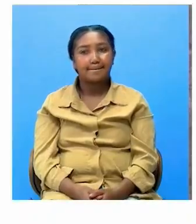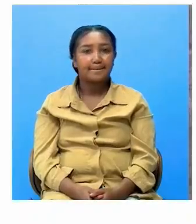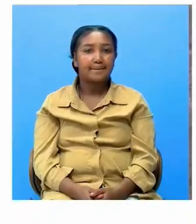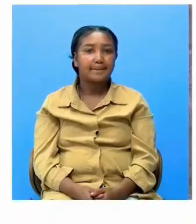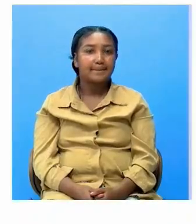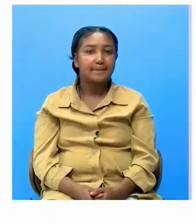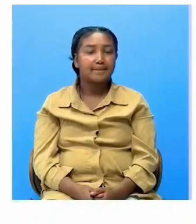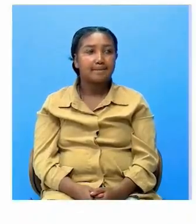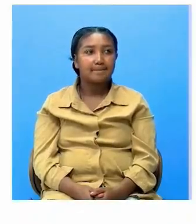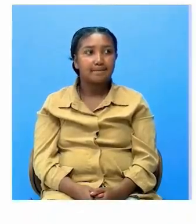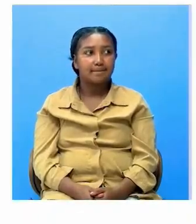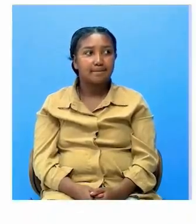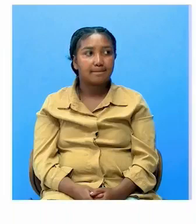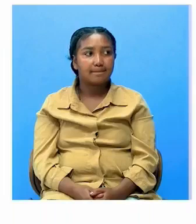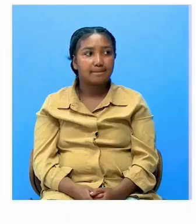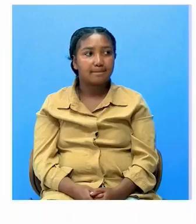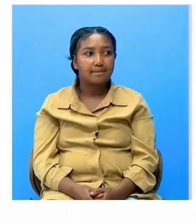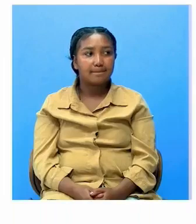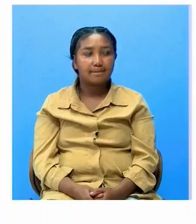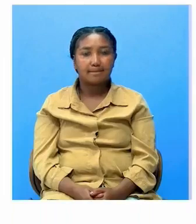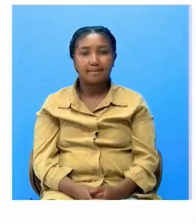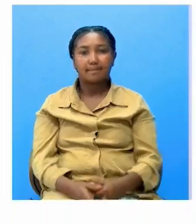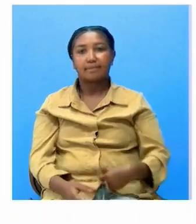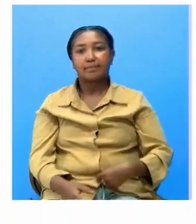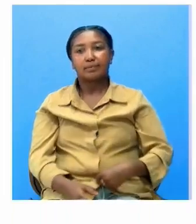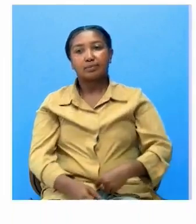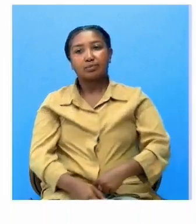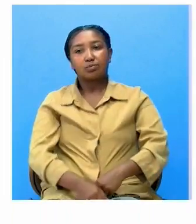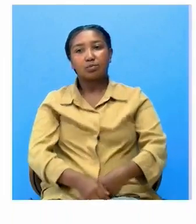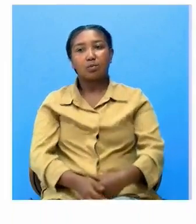Write your activity.